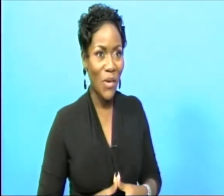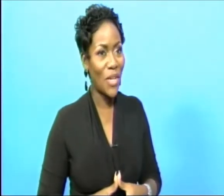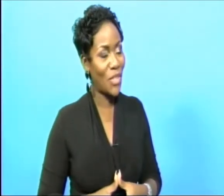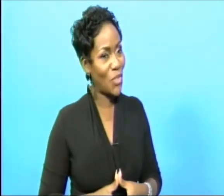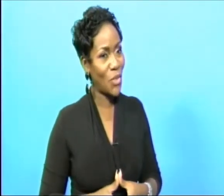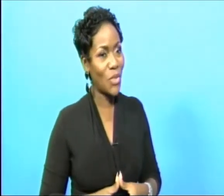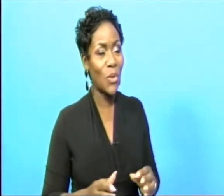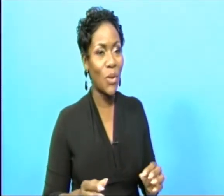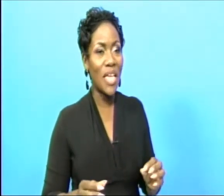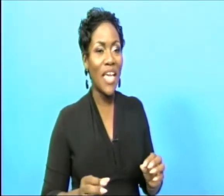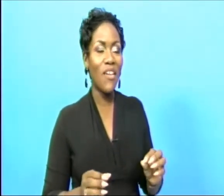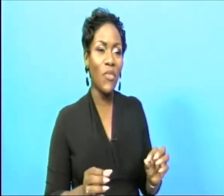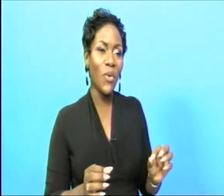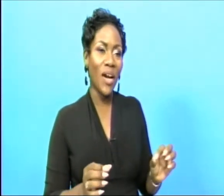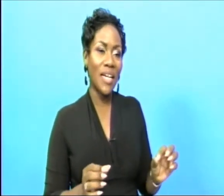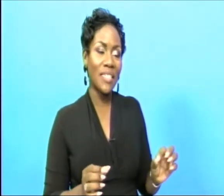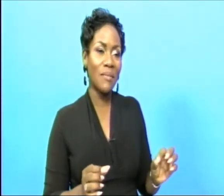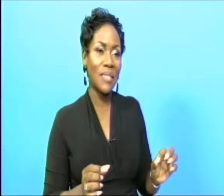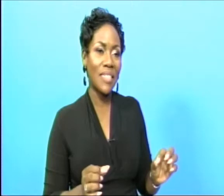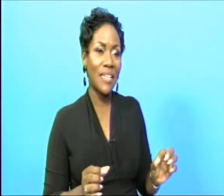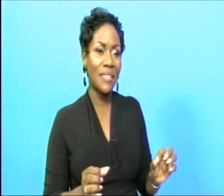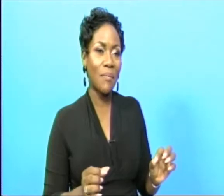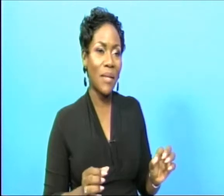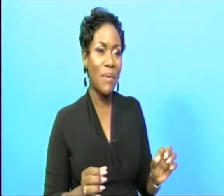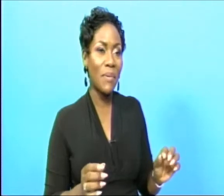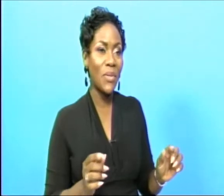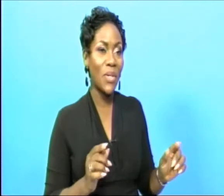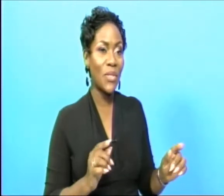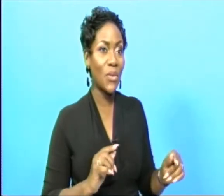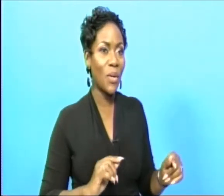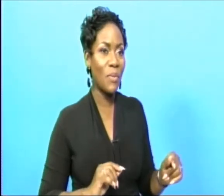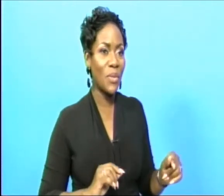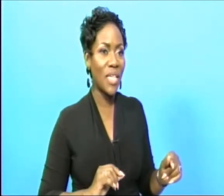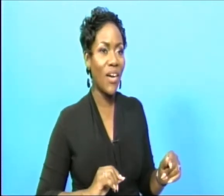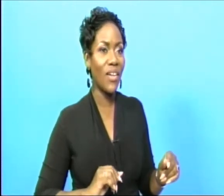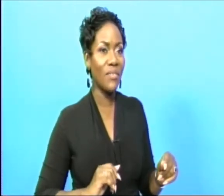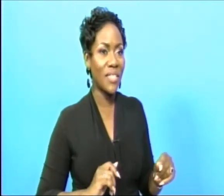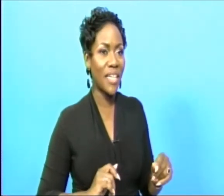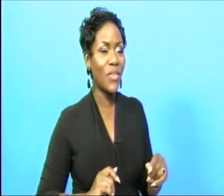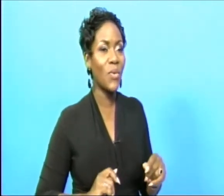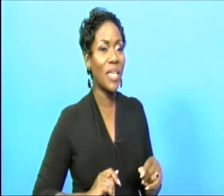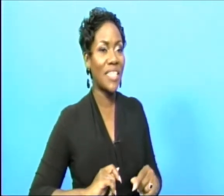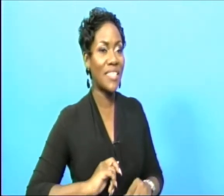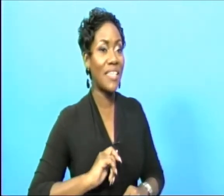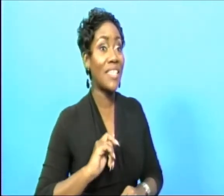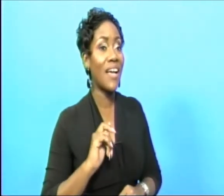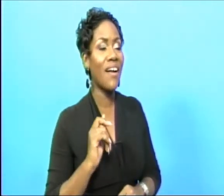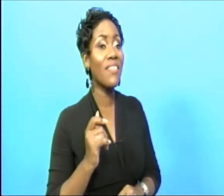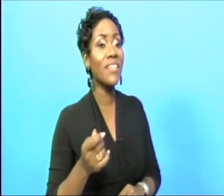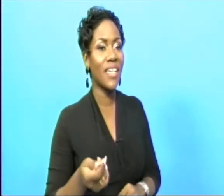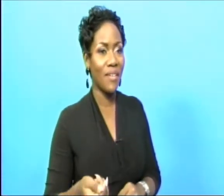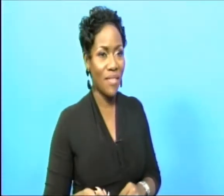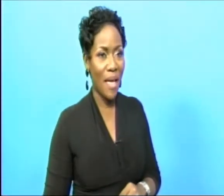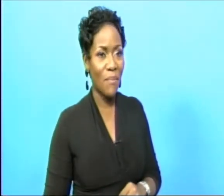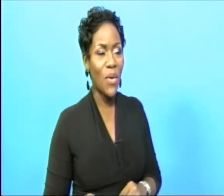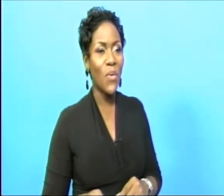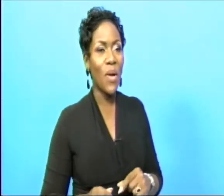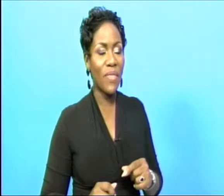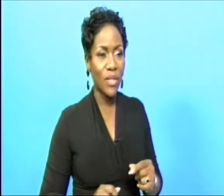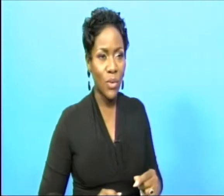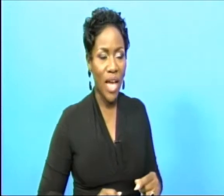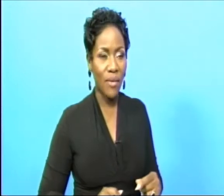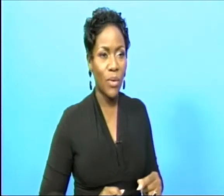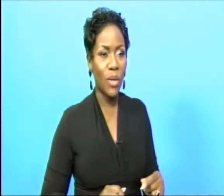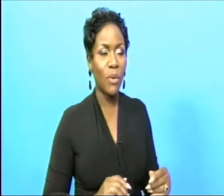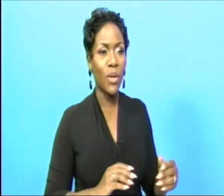performers on each show. So if you are accustomed to seeing somebody maybe doing soca music, all of a sudden you will get to see the other side of them when